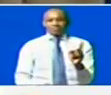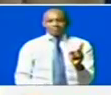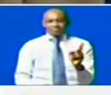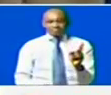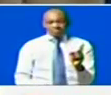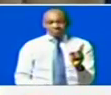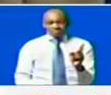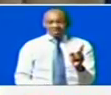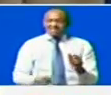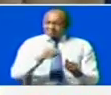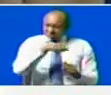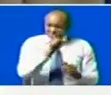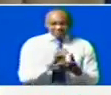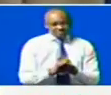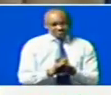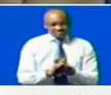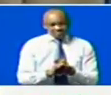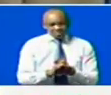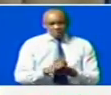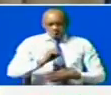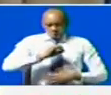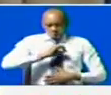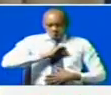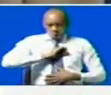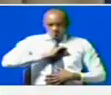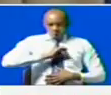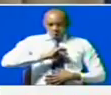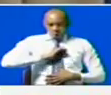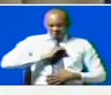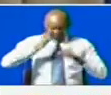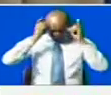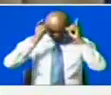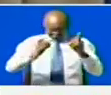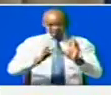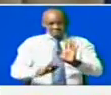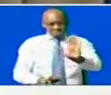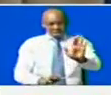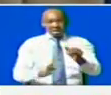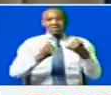and it made its own decision